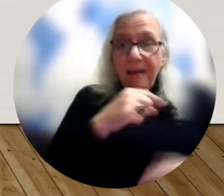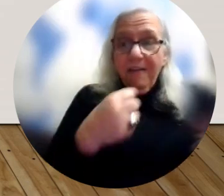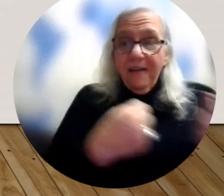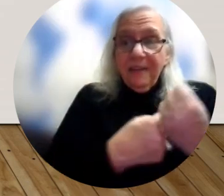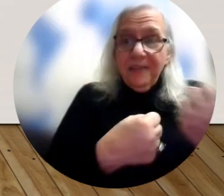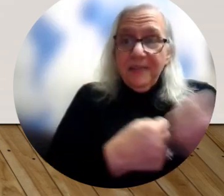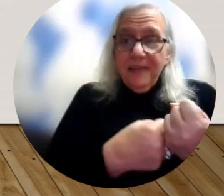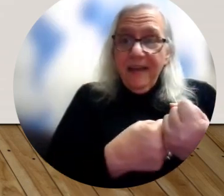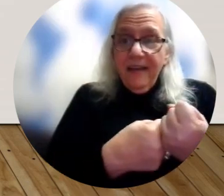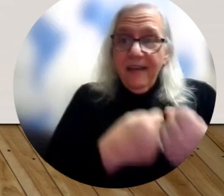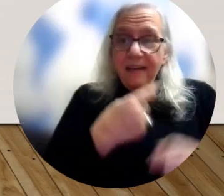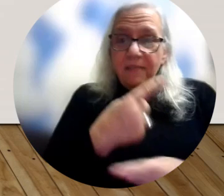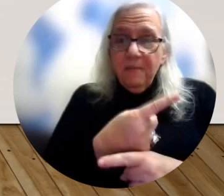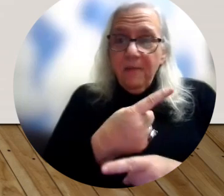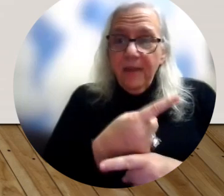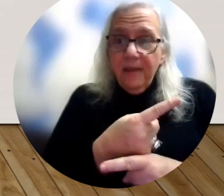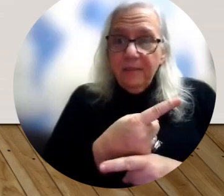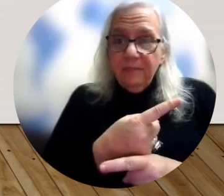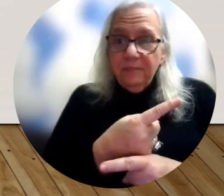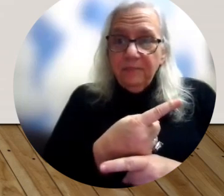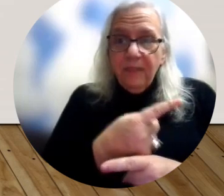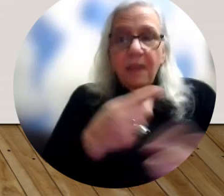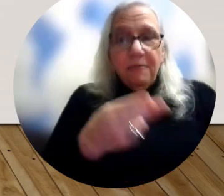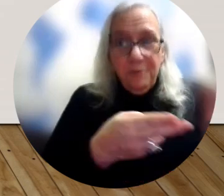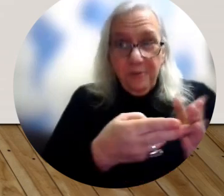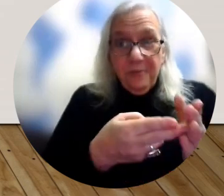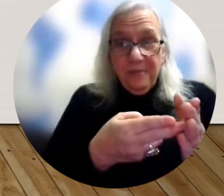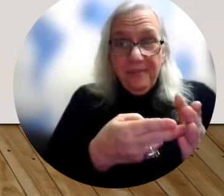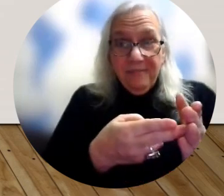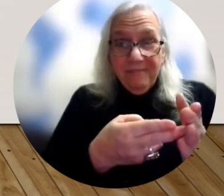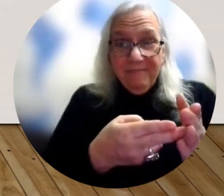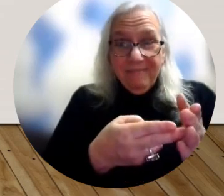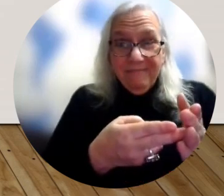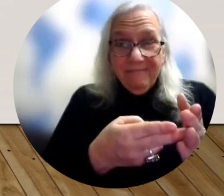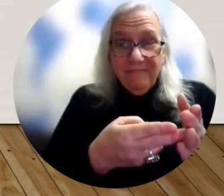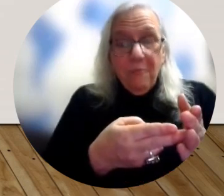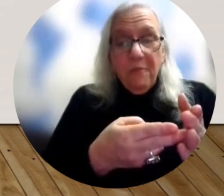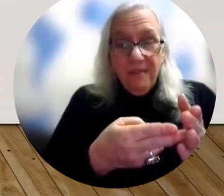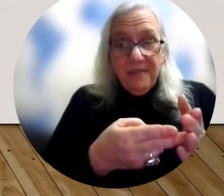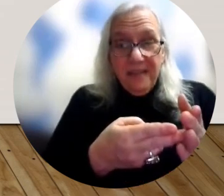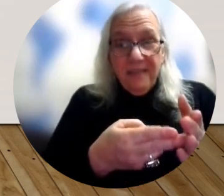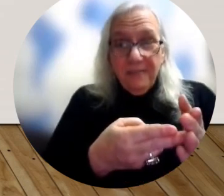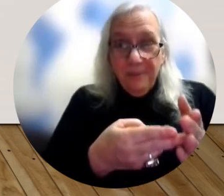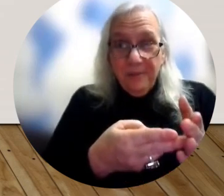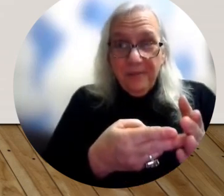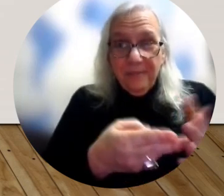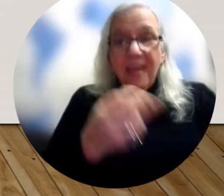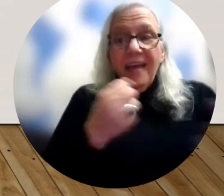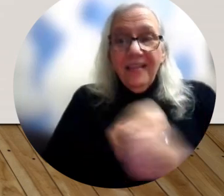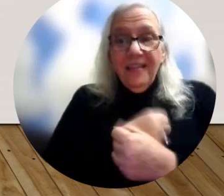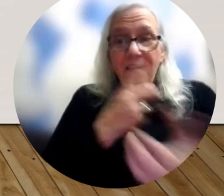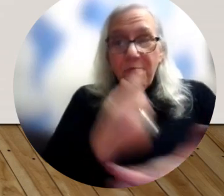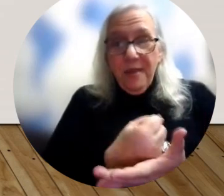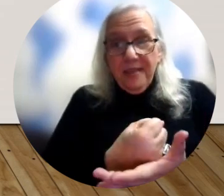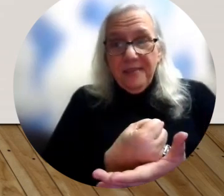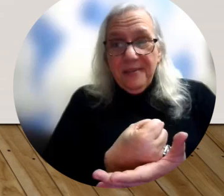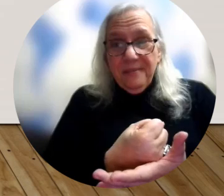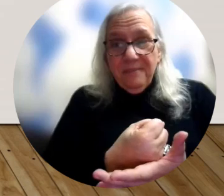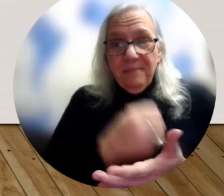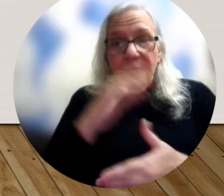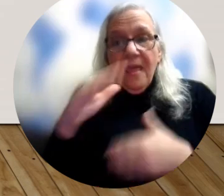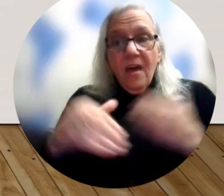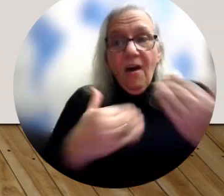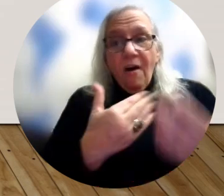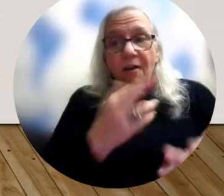When we are on the side of the right, of truth, when we're on the side of truth, love